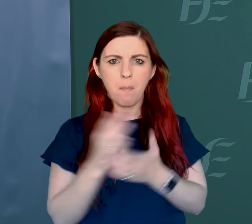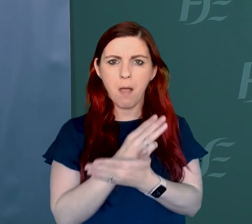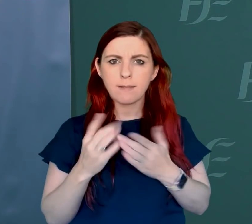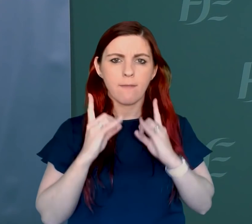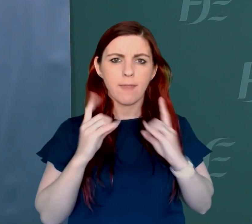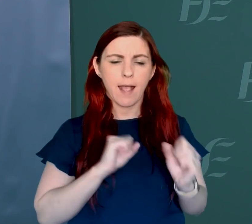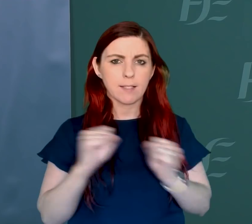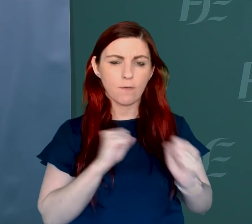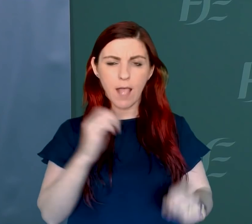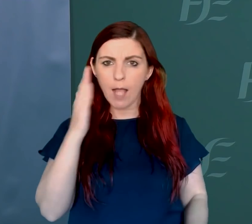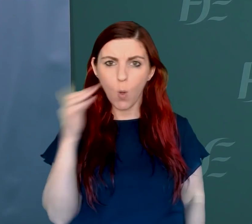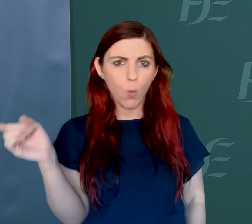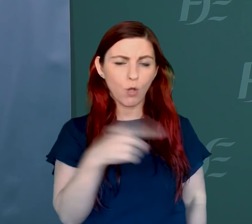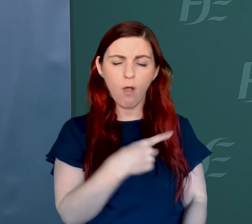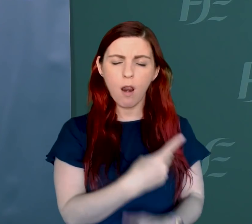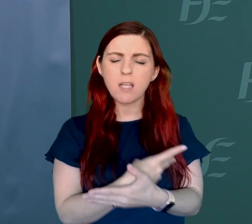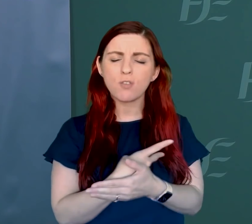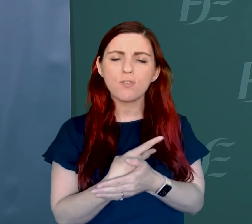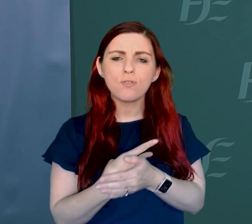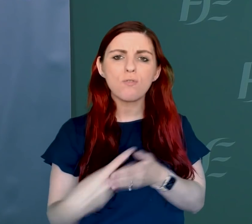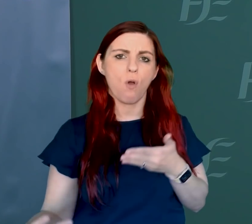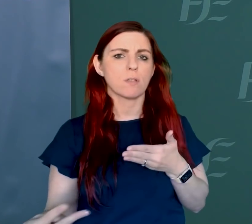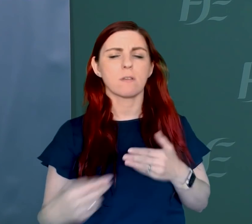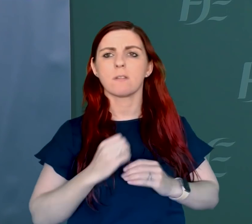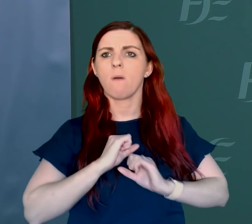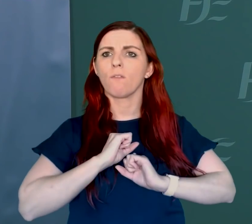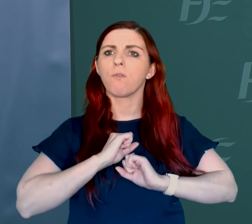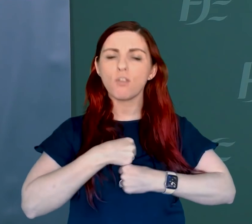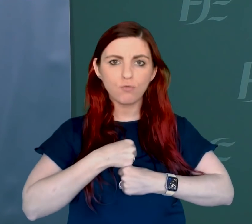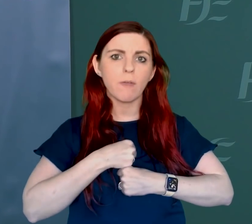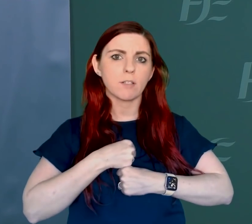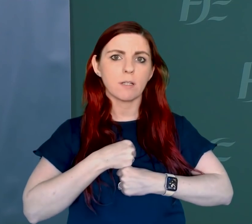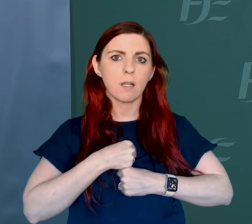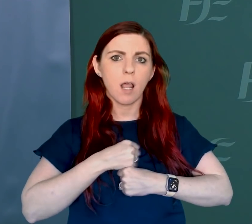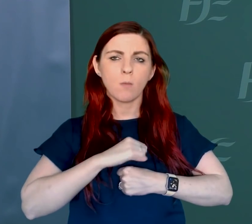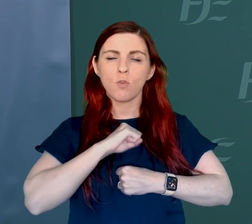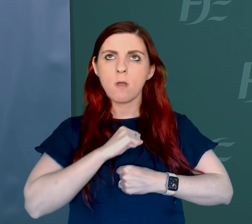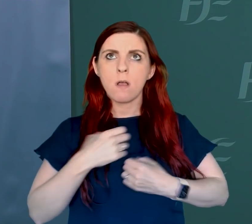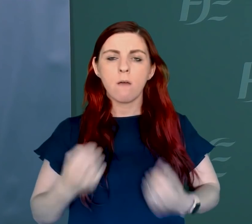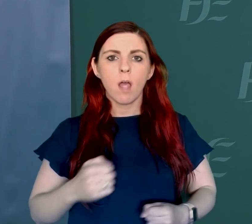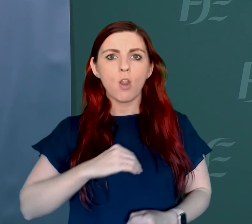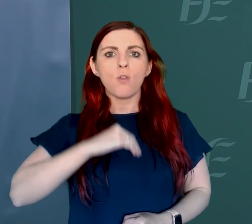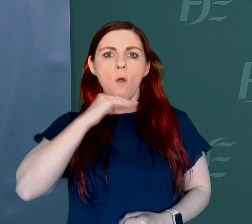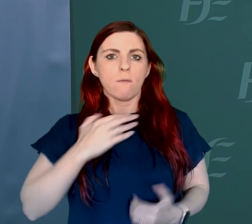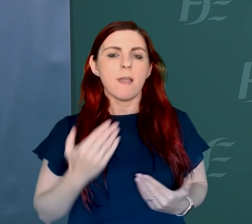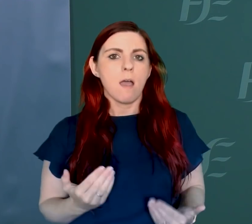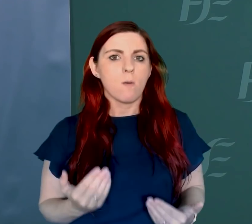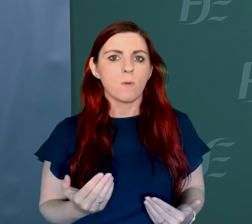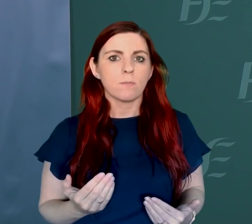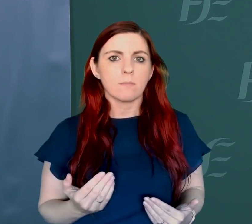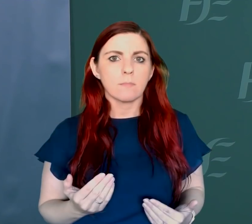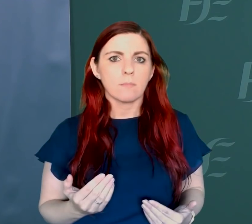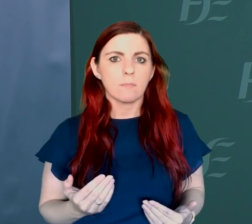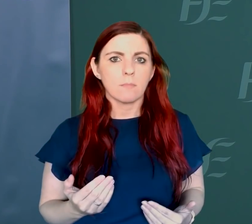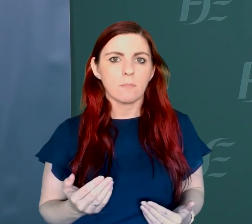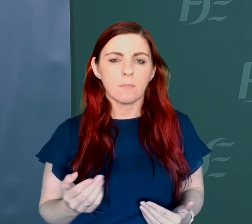stage are purely exhausted, frustrated, and indeed at their wits' ends with all of this. Your